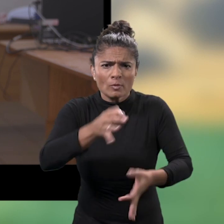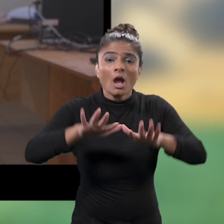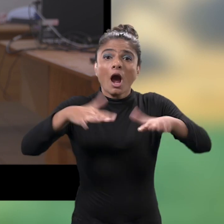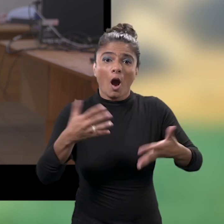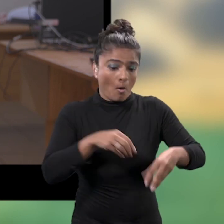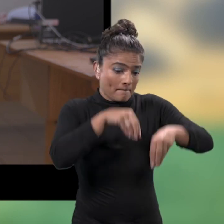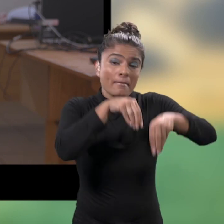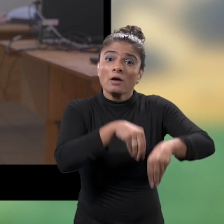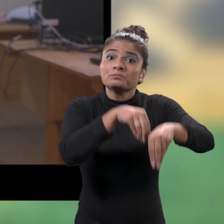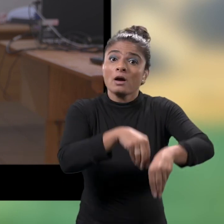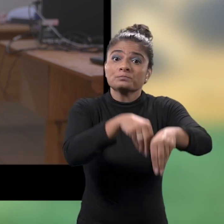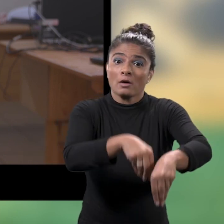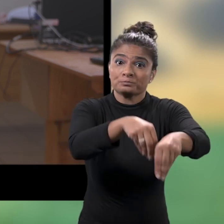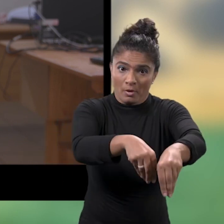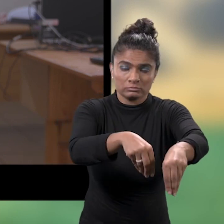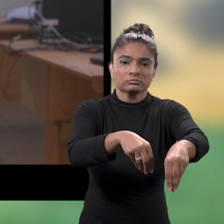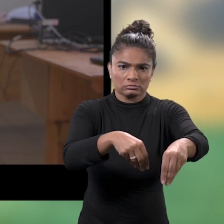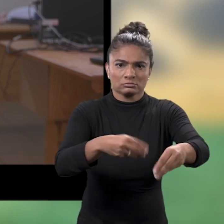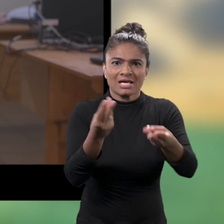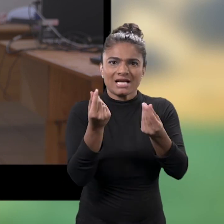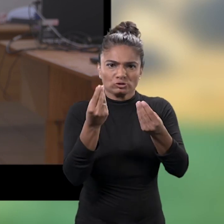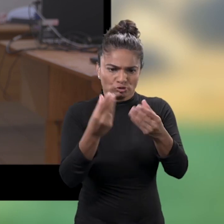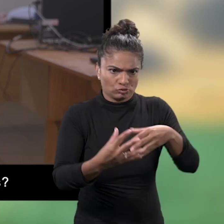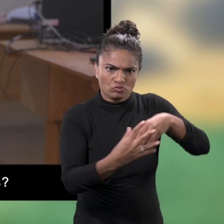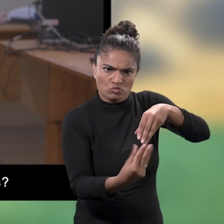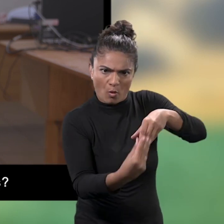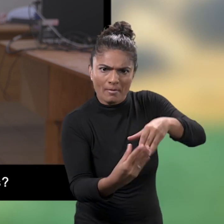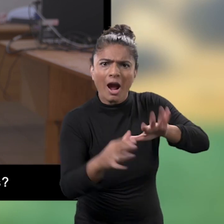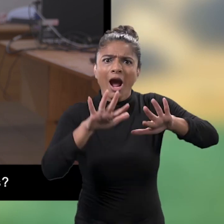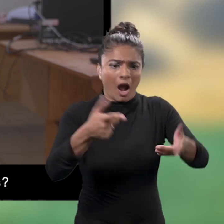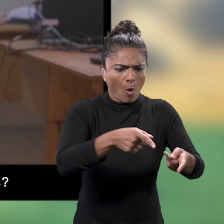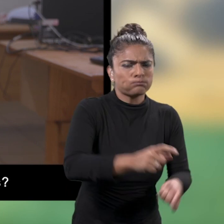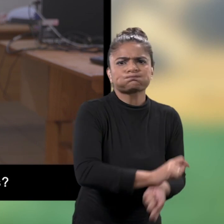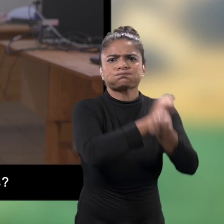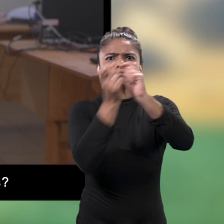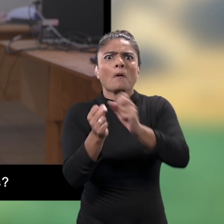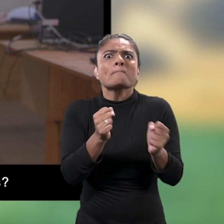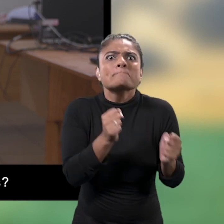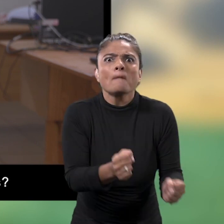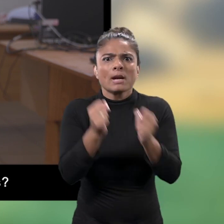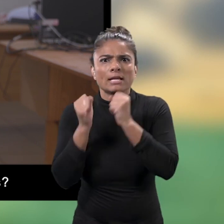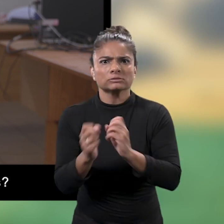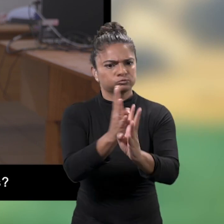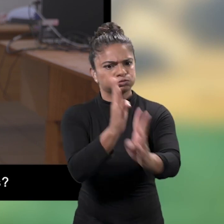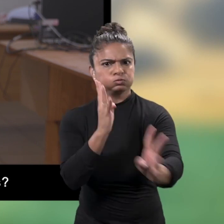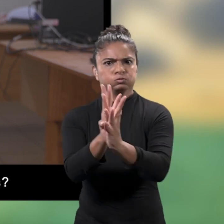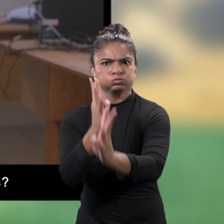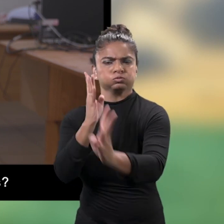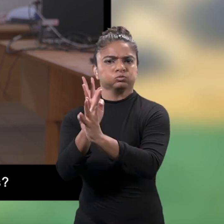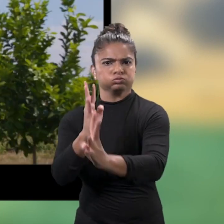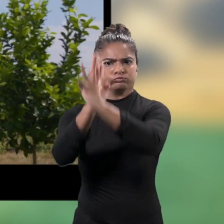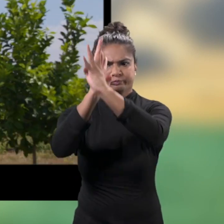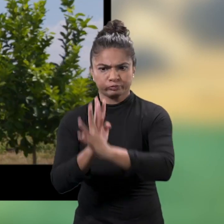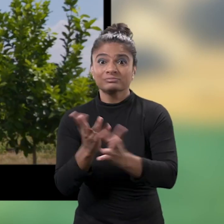nathi agcina athi mara ngoba kade sitshala ama cash crop kungaba njani ukuthi sitshale ama permanent